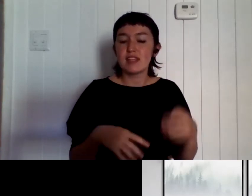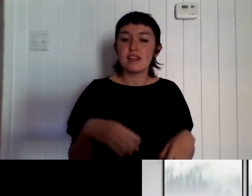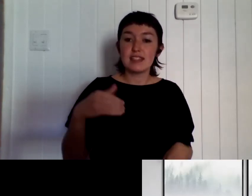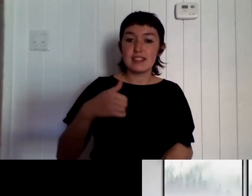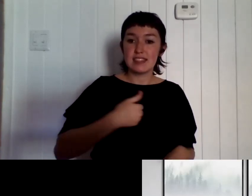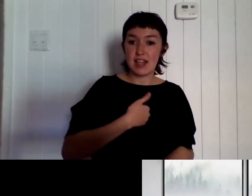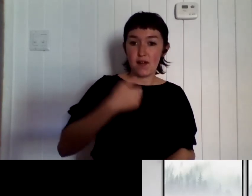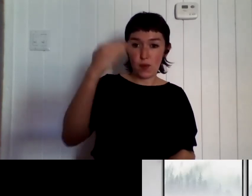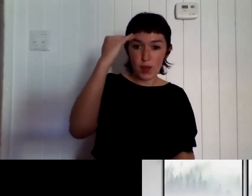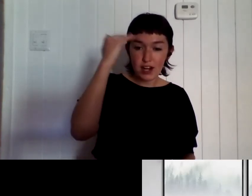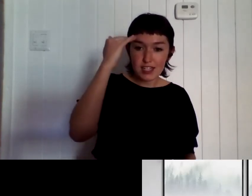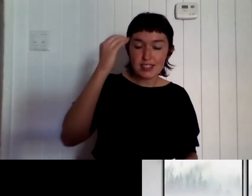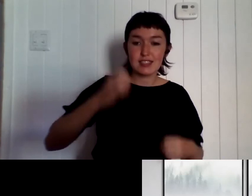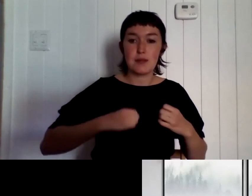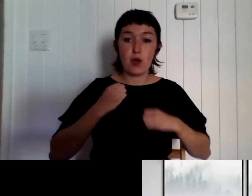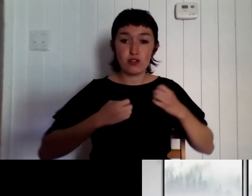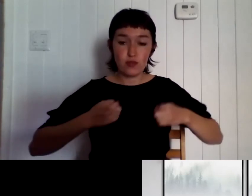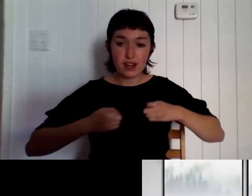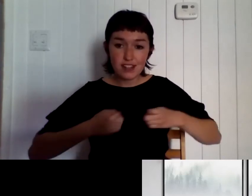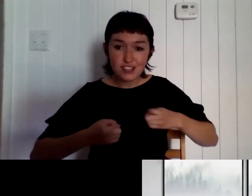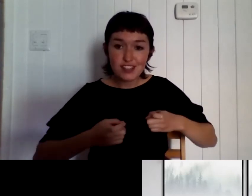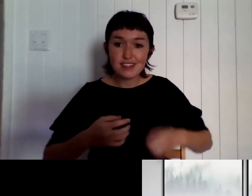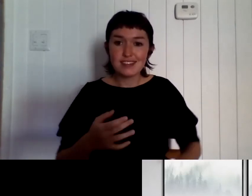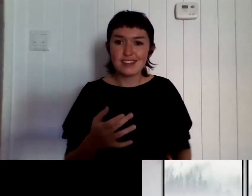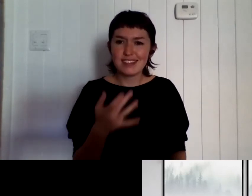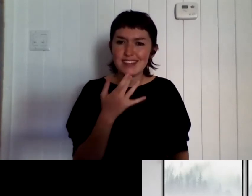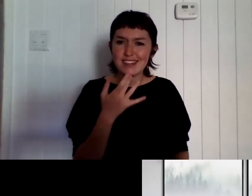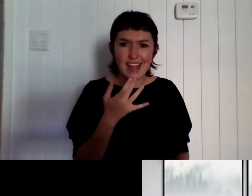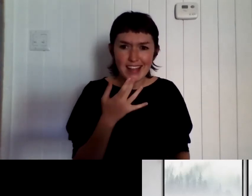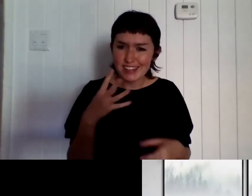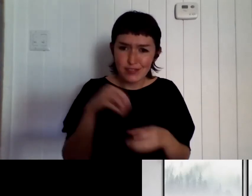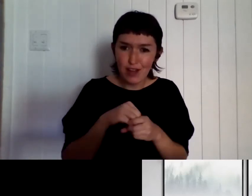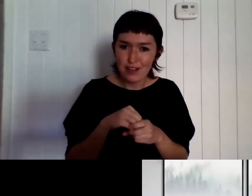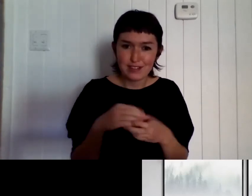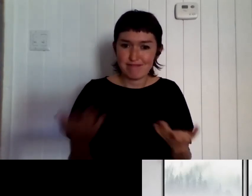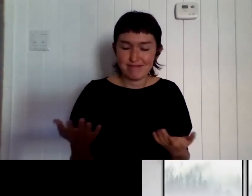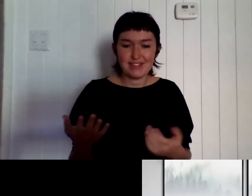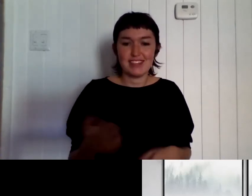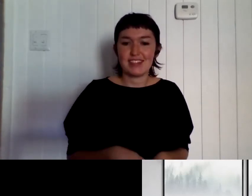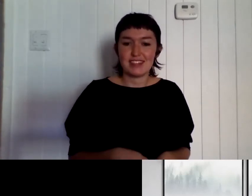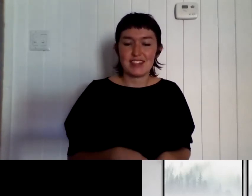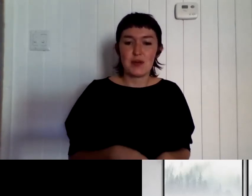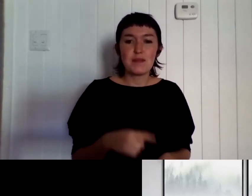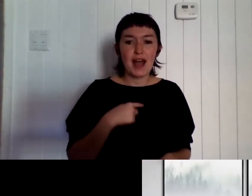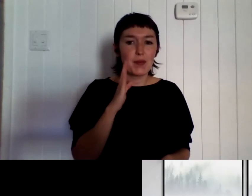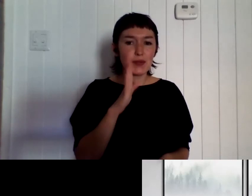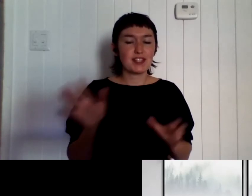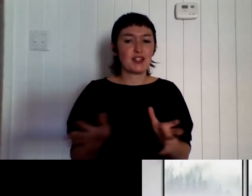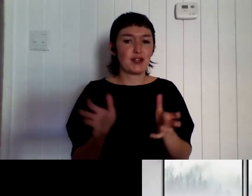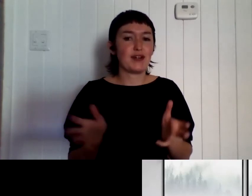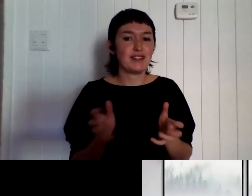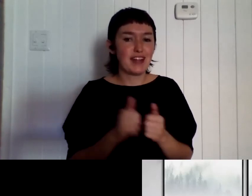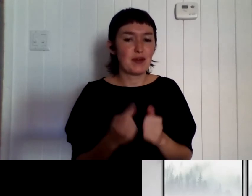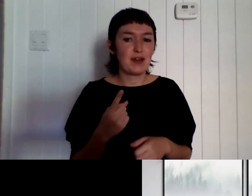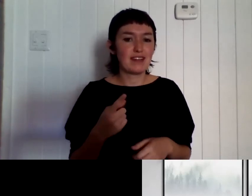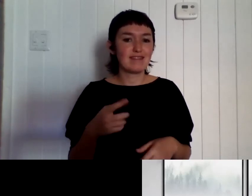emotion regulation, and taste is in there somehow. So yeah, I would urge everybody to look into the insula and learn